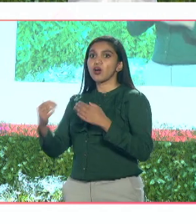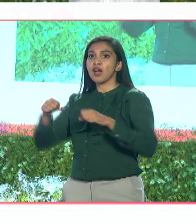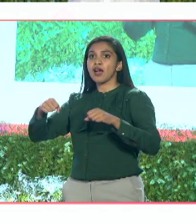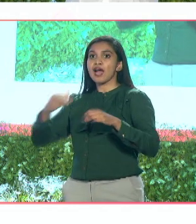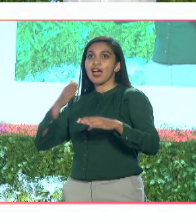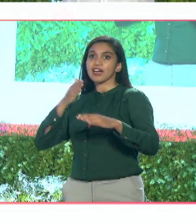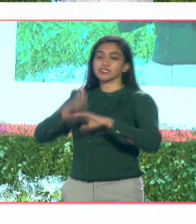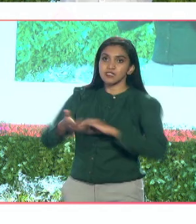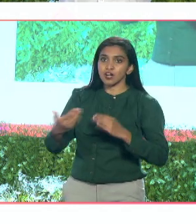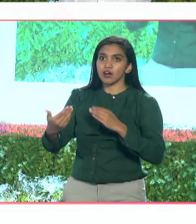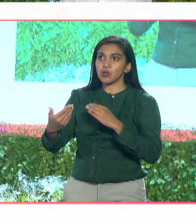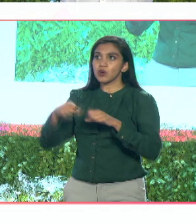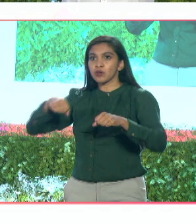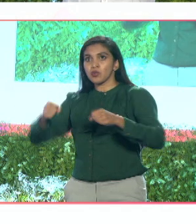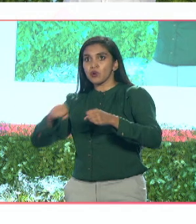our hands,